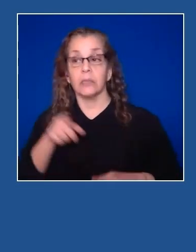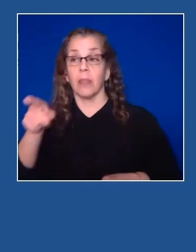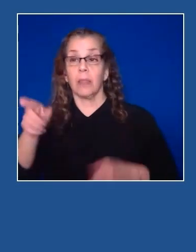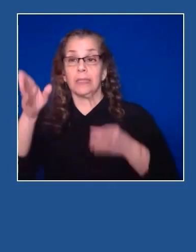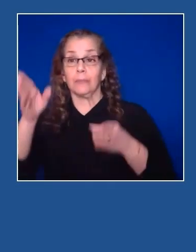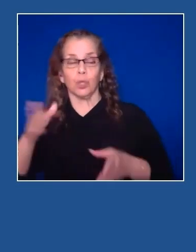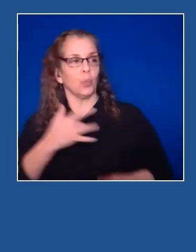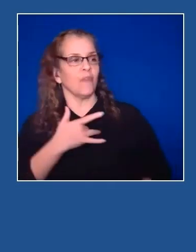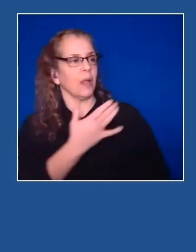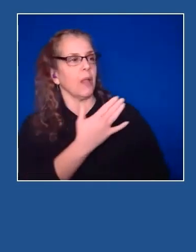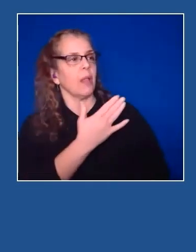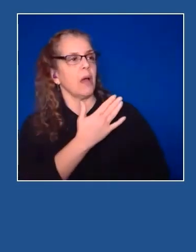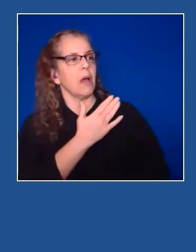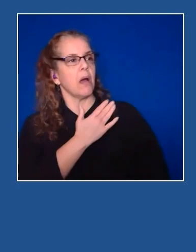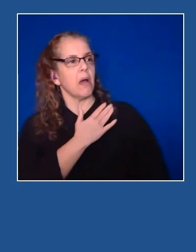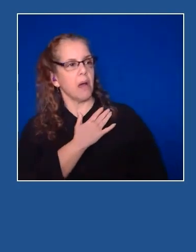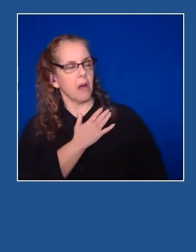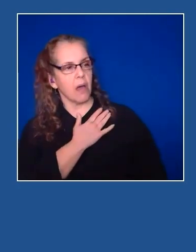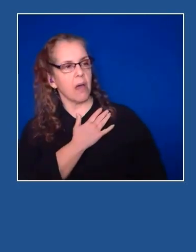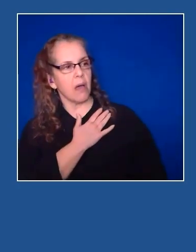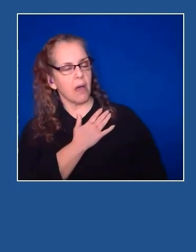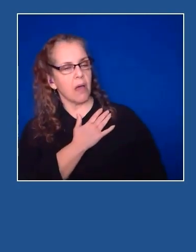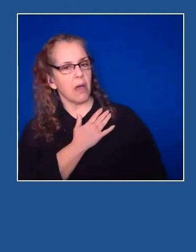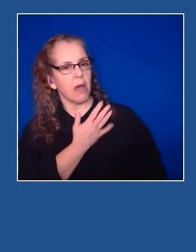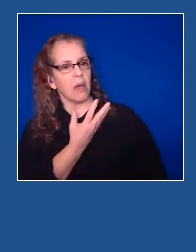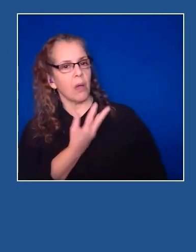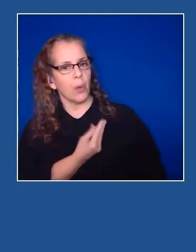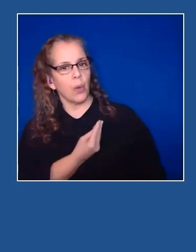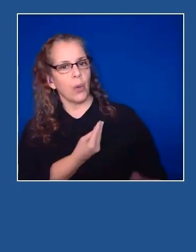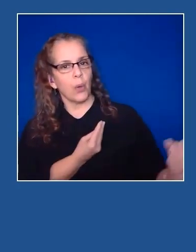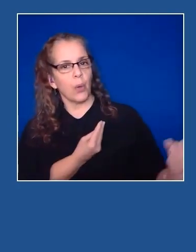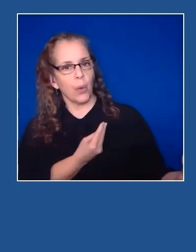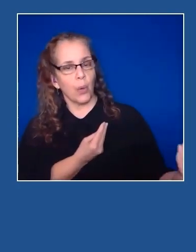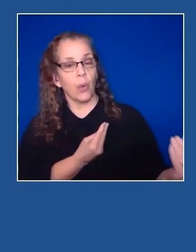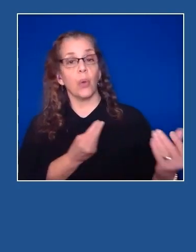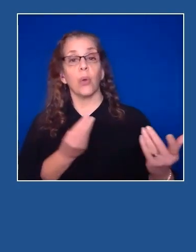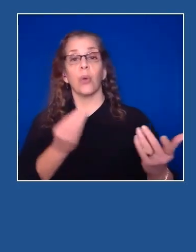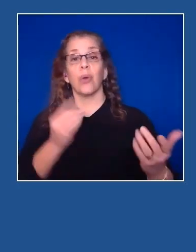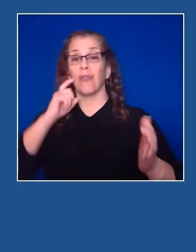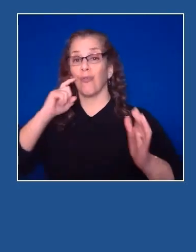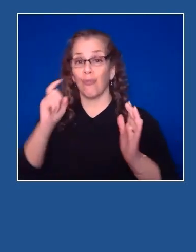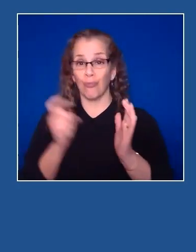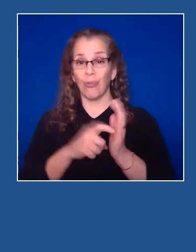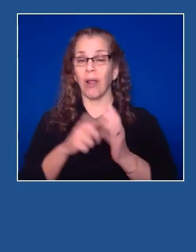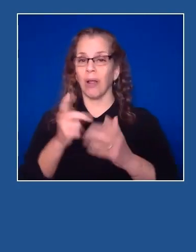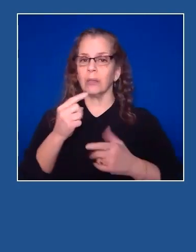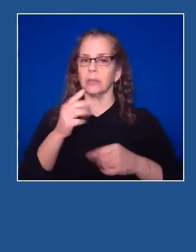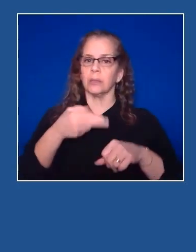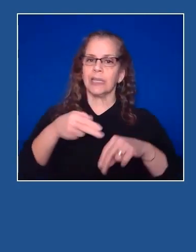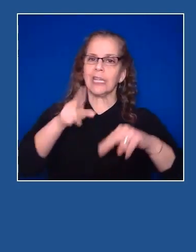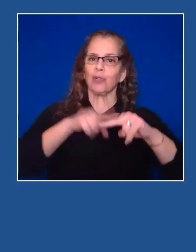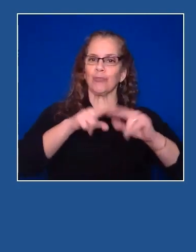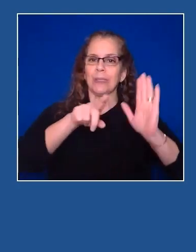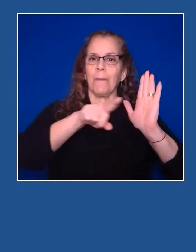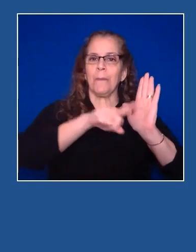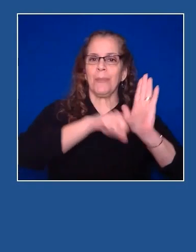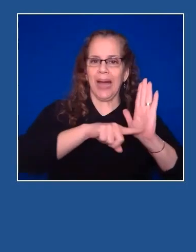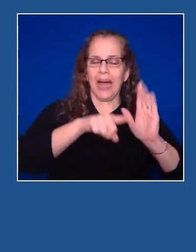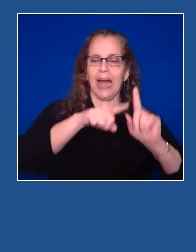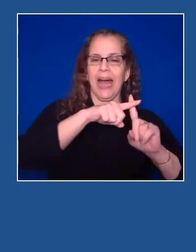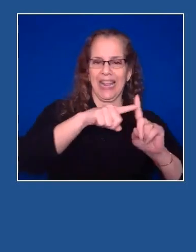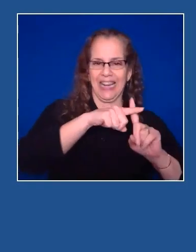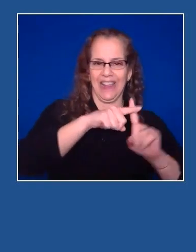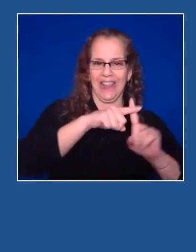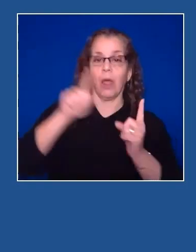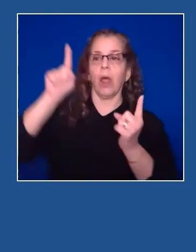we do know, of course, is that validation increases positive emotion in the other person and decreases negative emotion in the